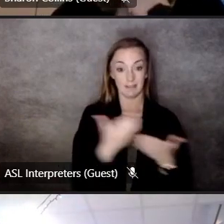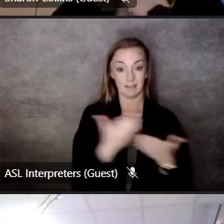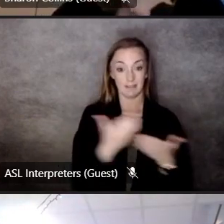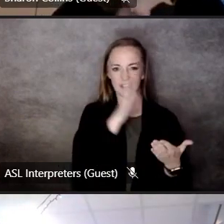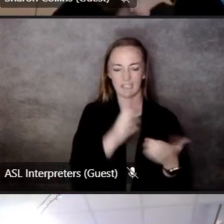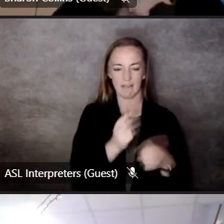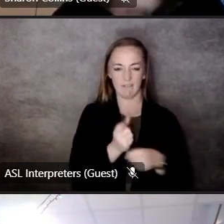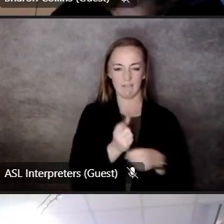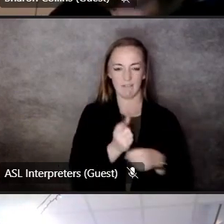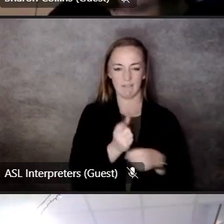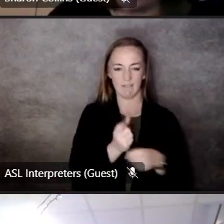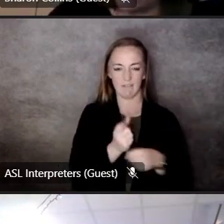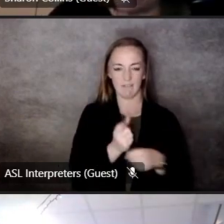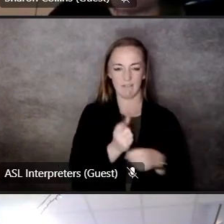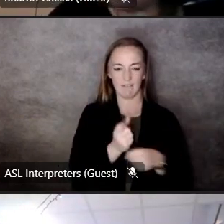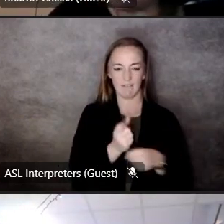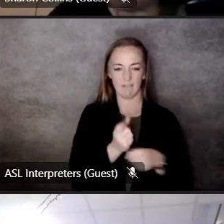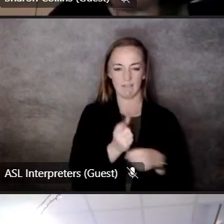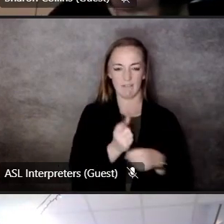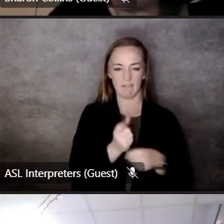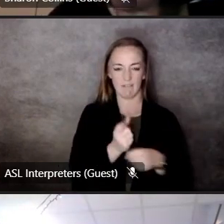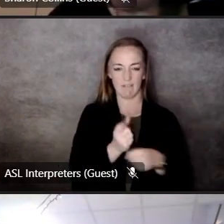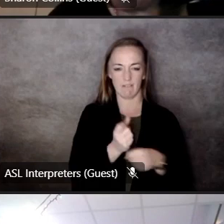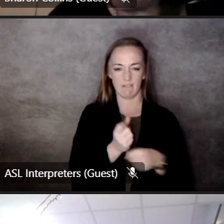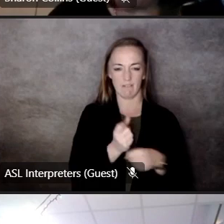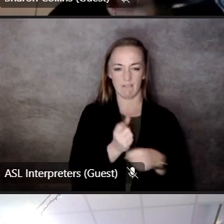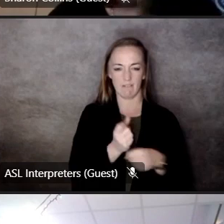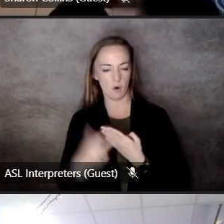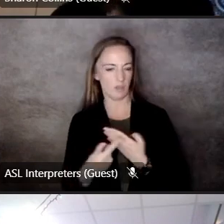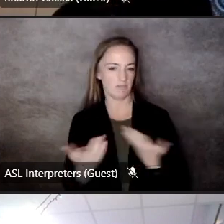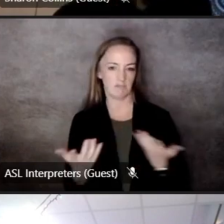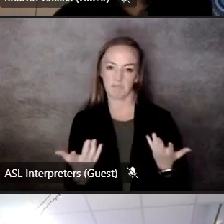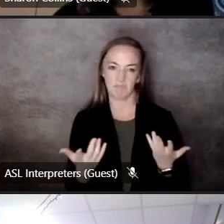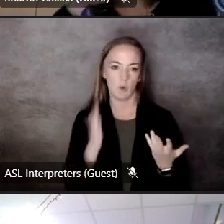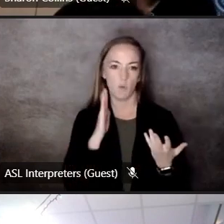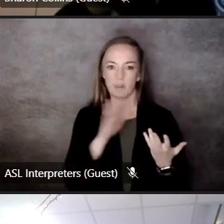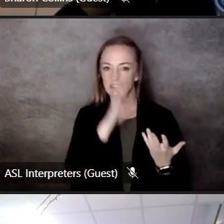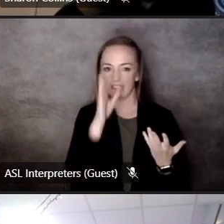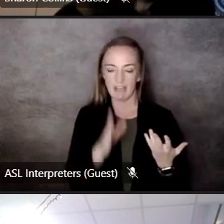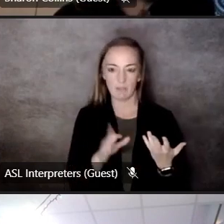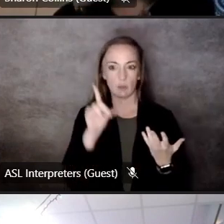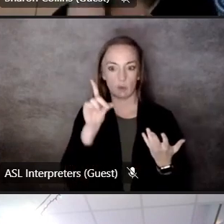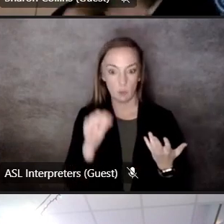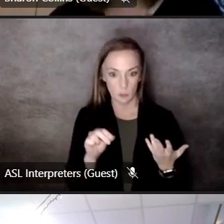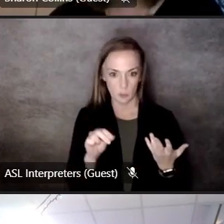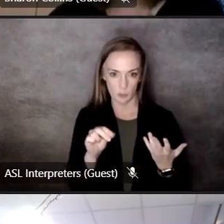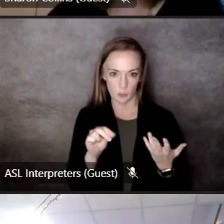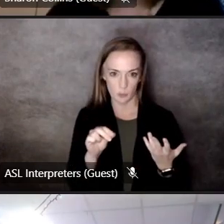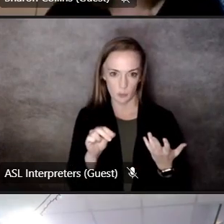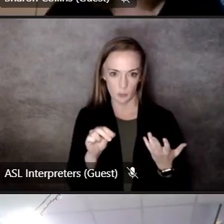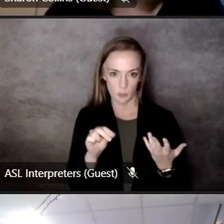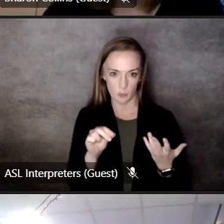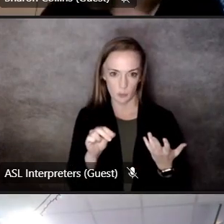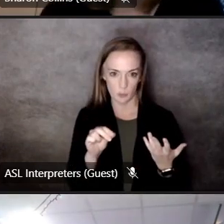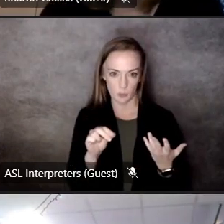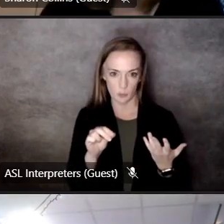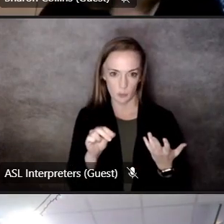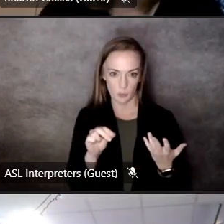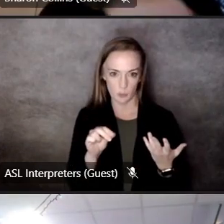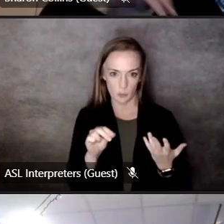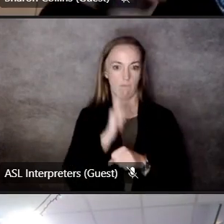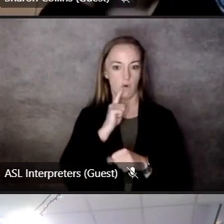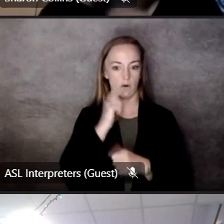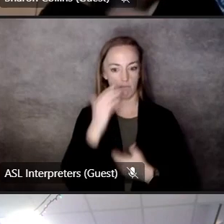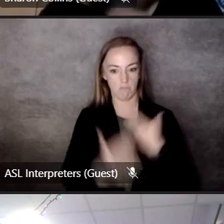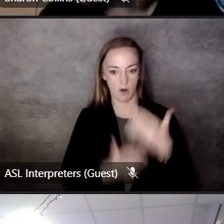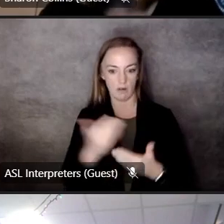A person, a program, it will never do the amount of progress that is